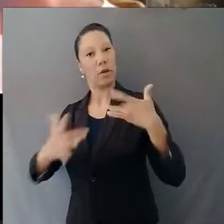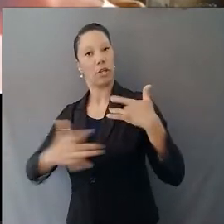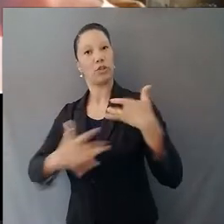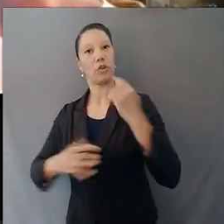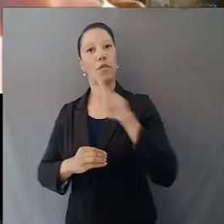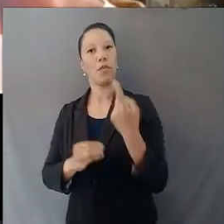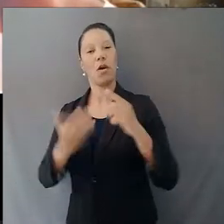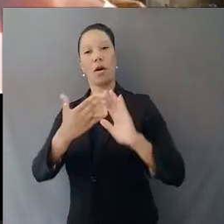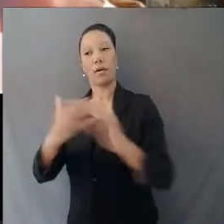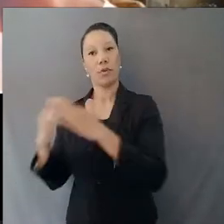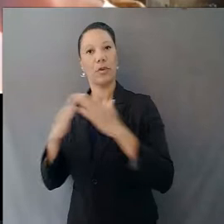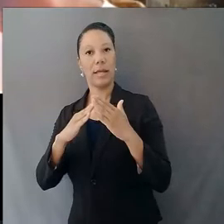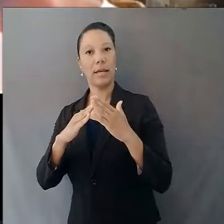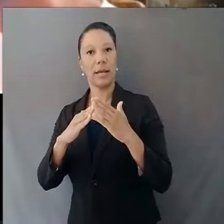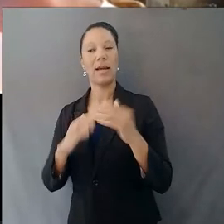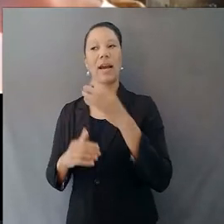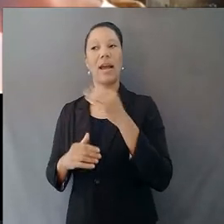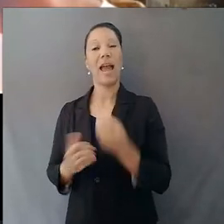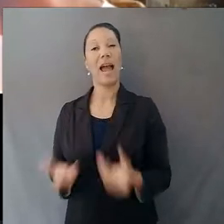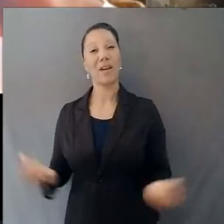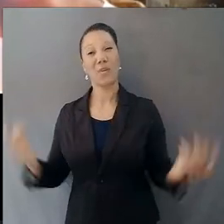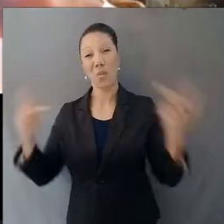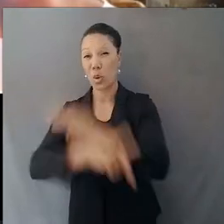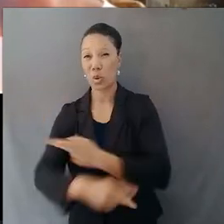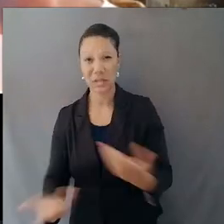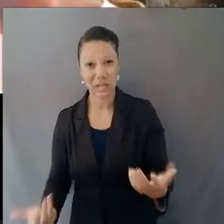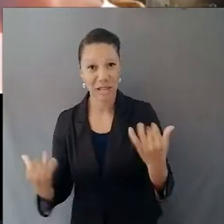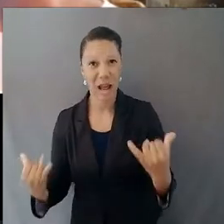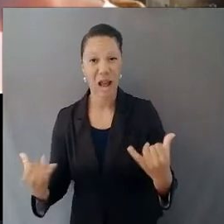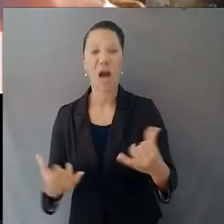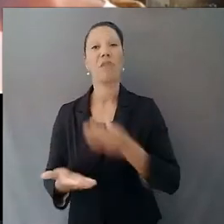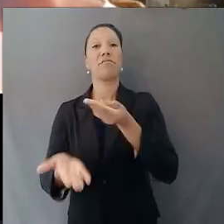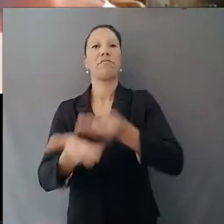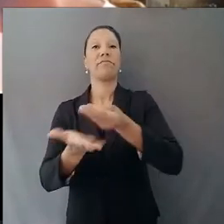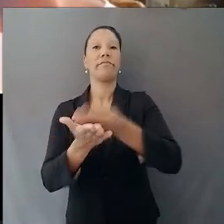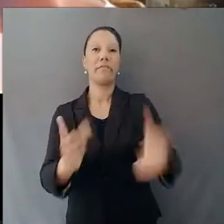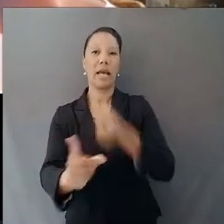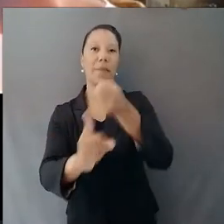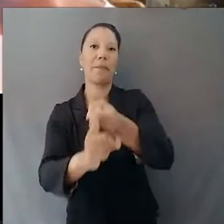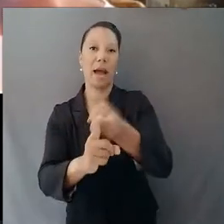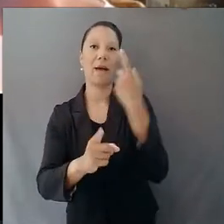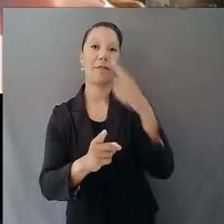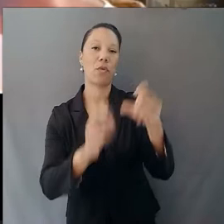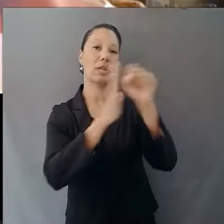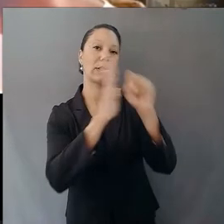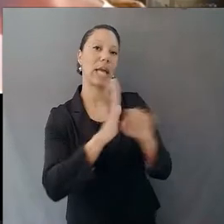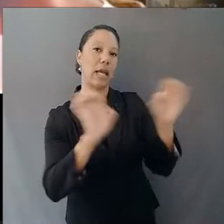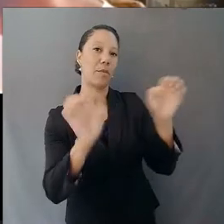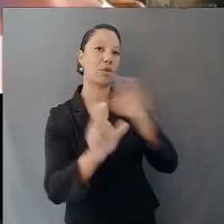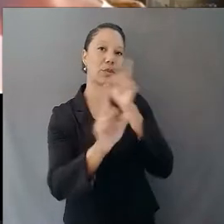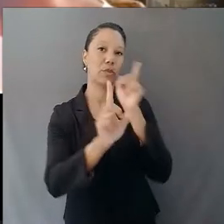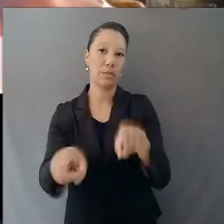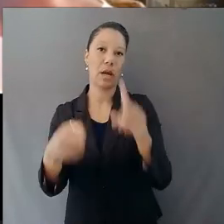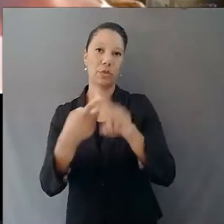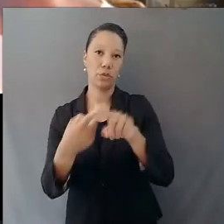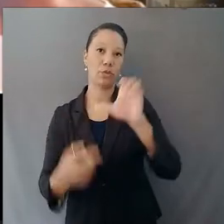now doubly troubling is the financial impact of the state's emergency response to the